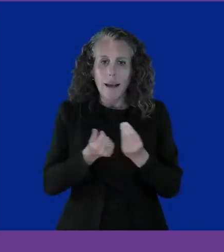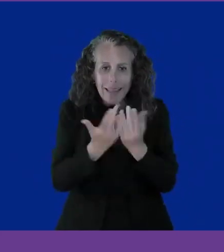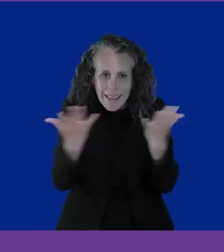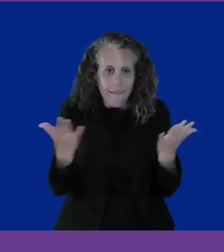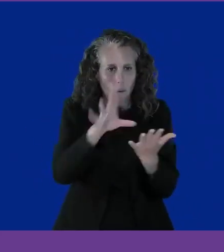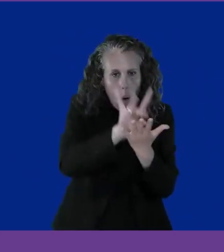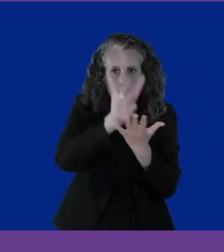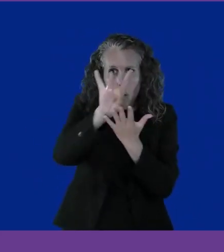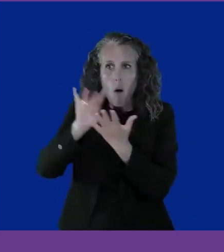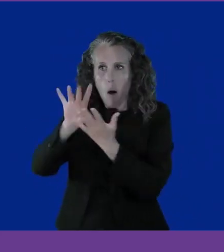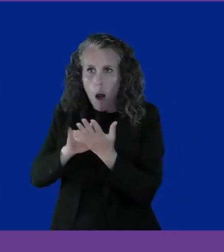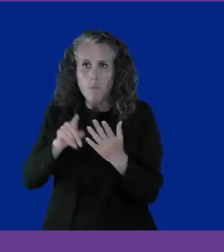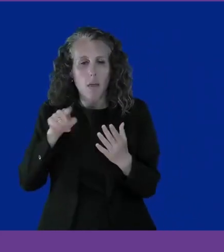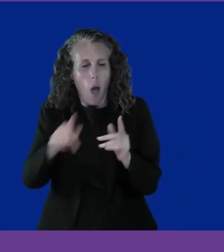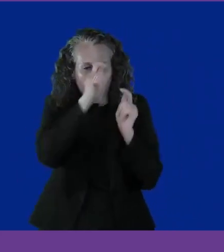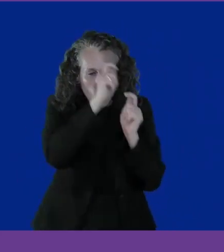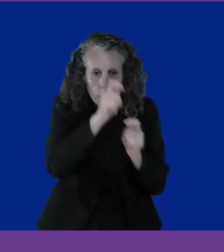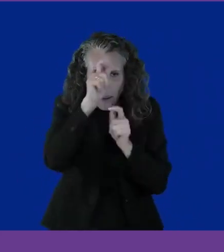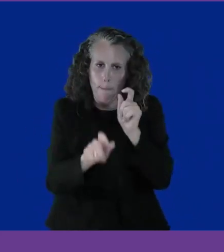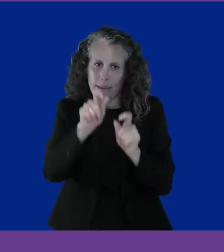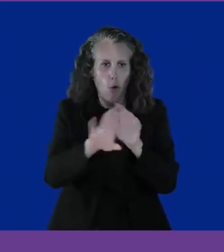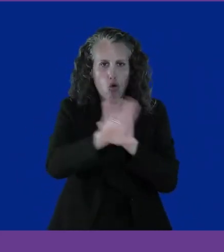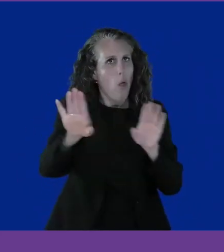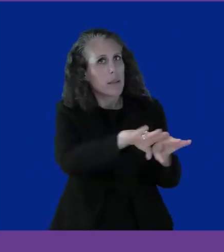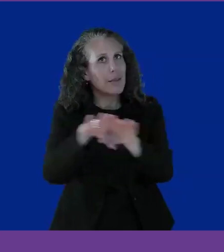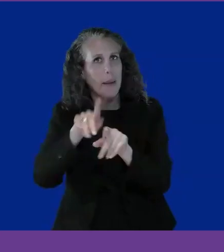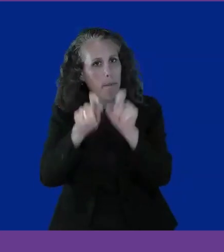approaches of users, and that's where we should work on